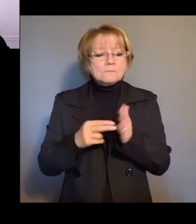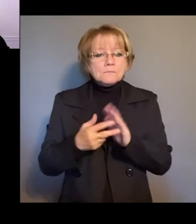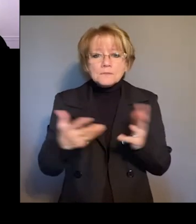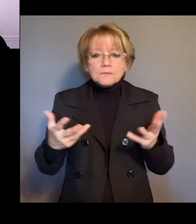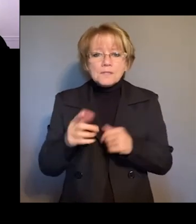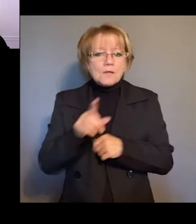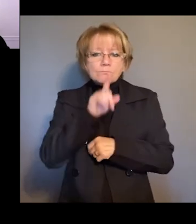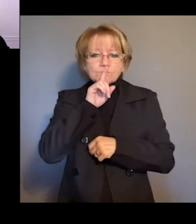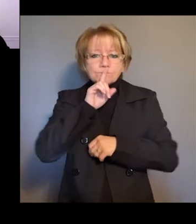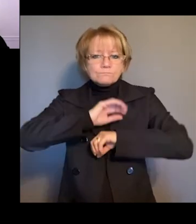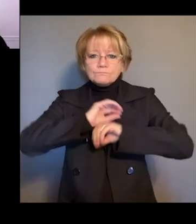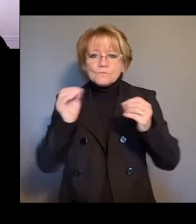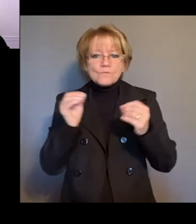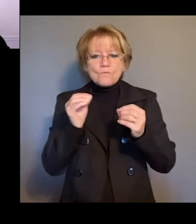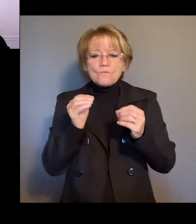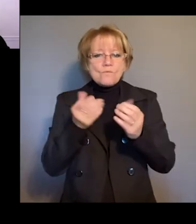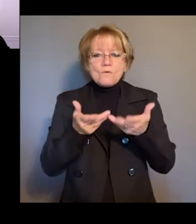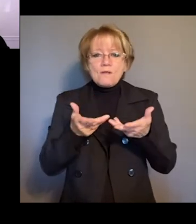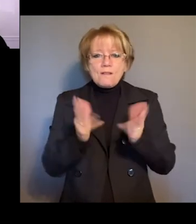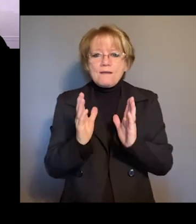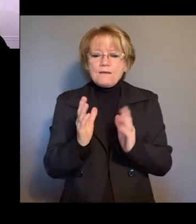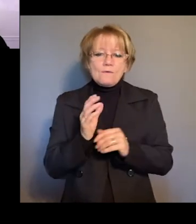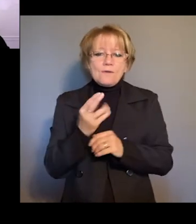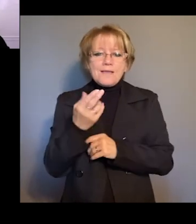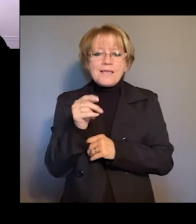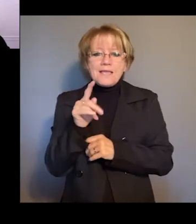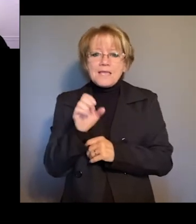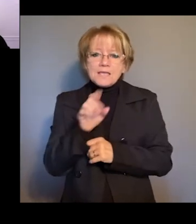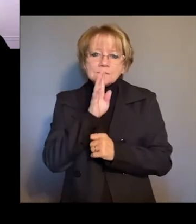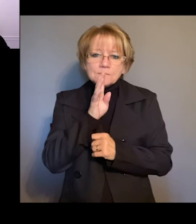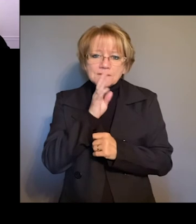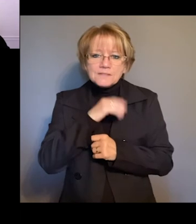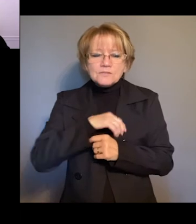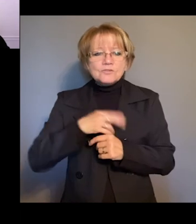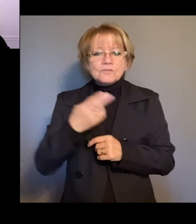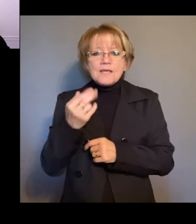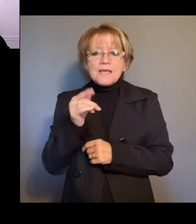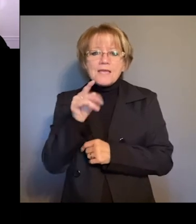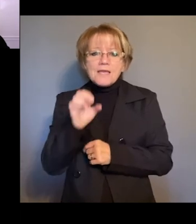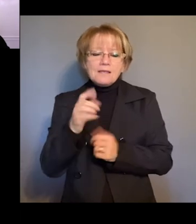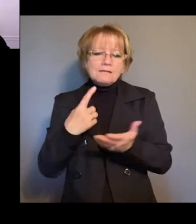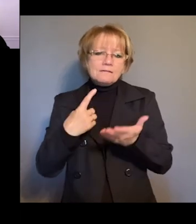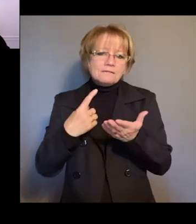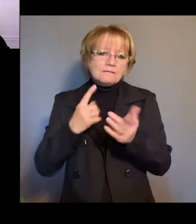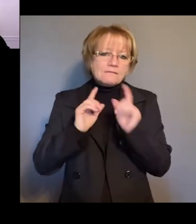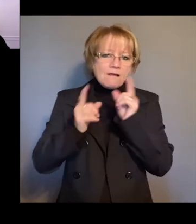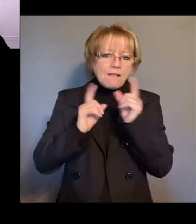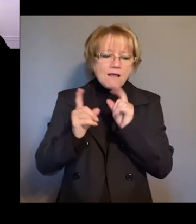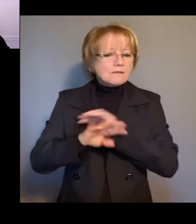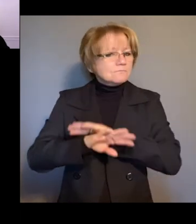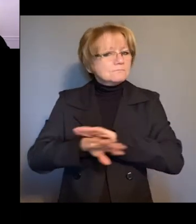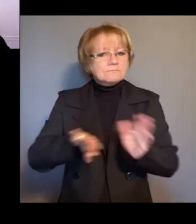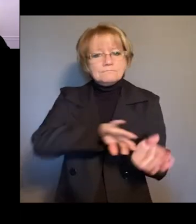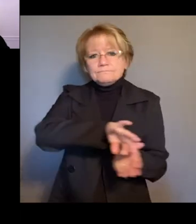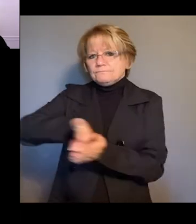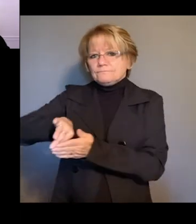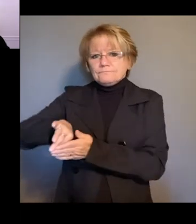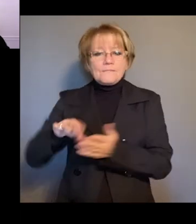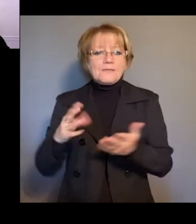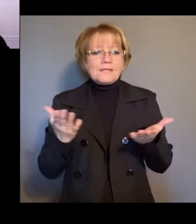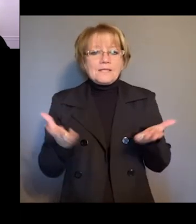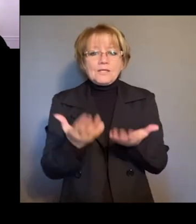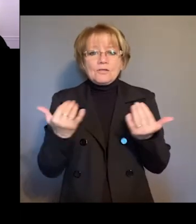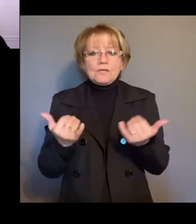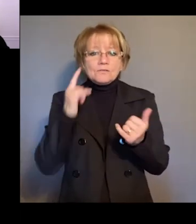or hate conversation. We are here to learn from one another. In the safe space, we are here to ask questions, we are here to